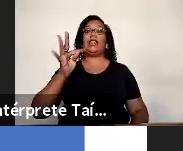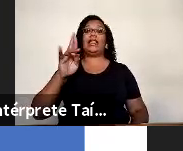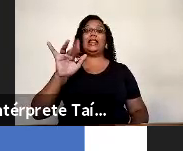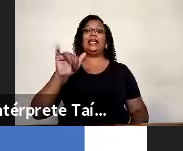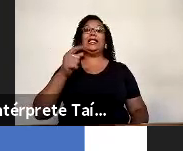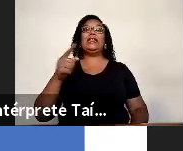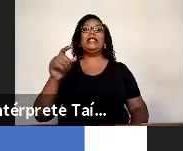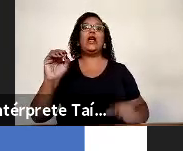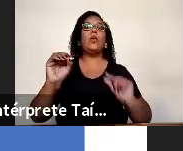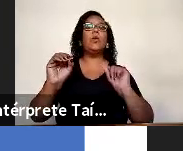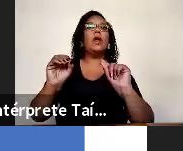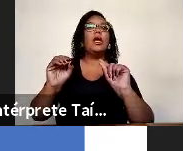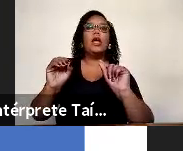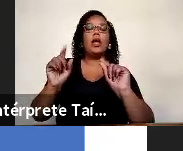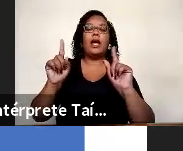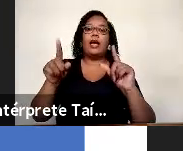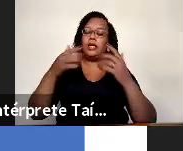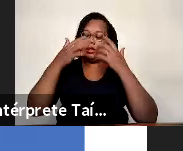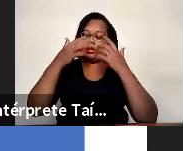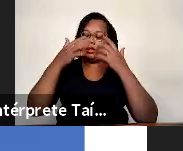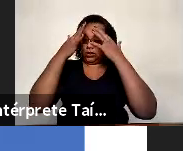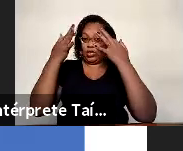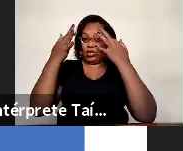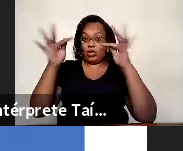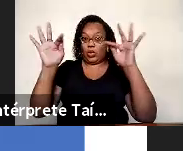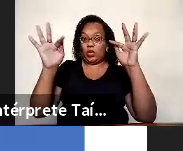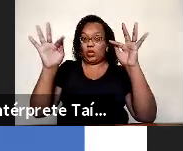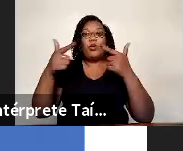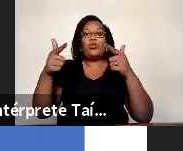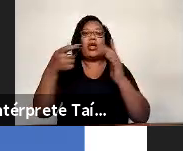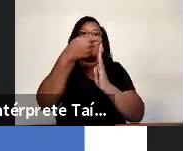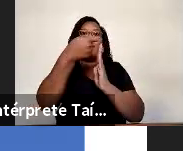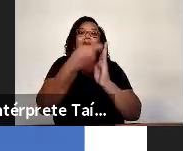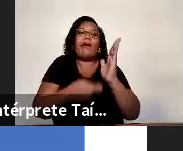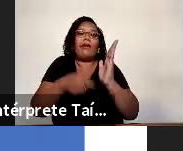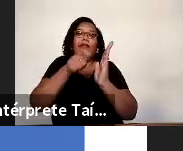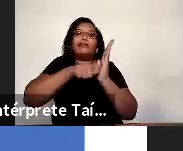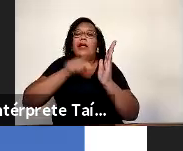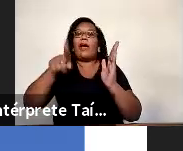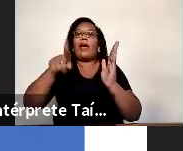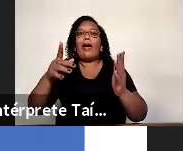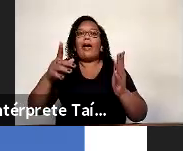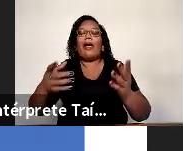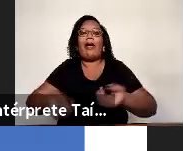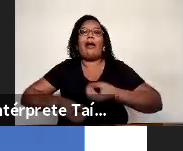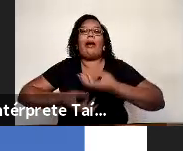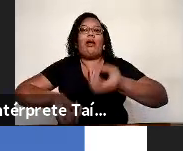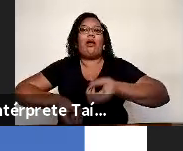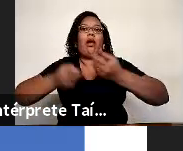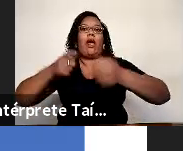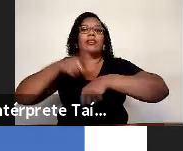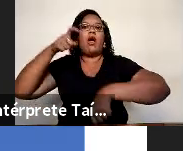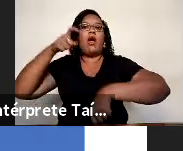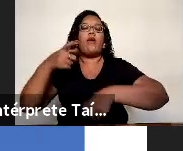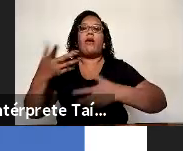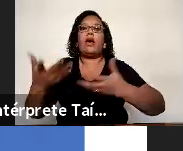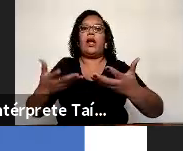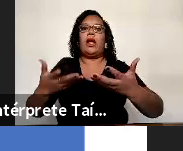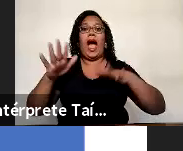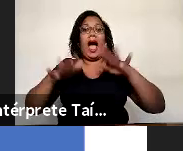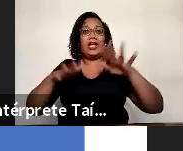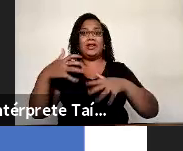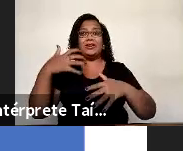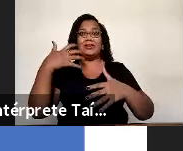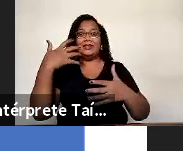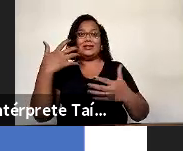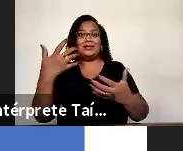not scripted. They use lots of improv, and they sometimes sing sort of, you know, when the people, when they